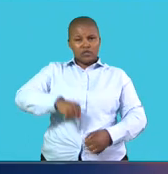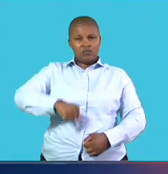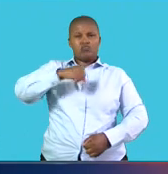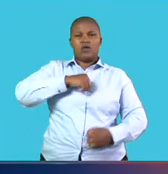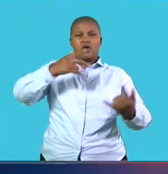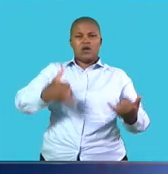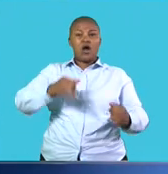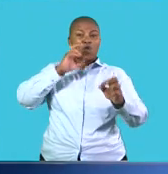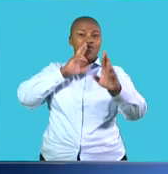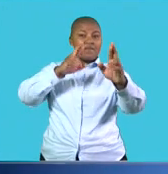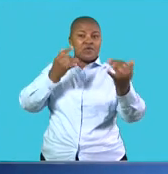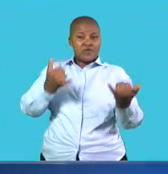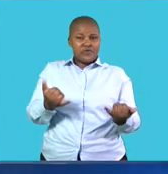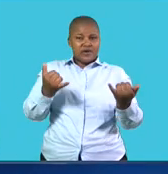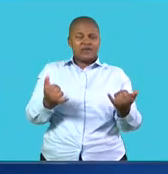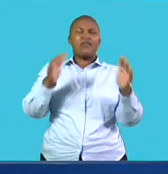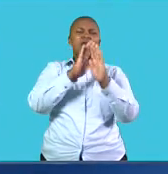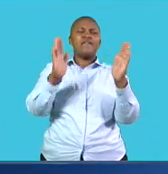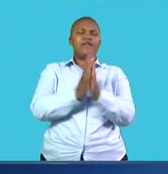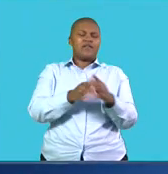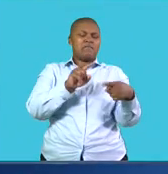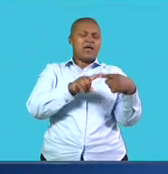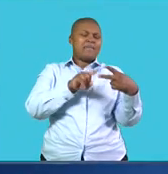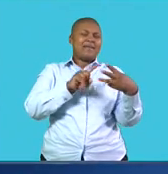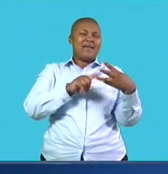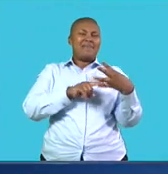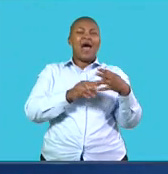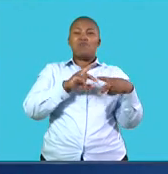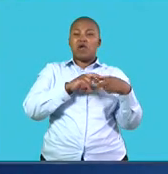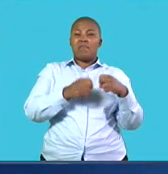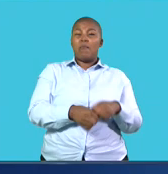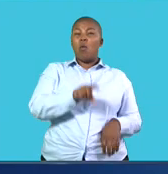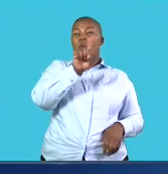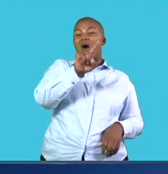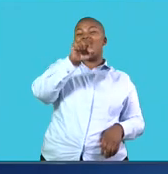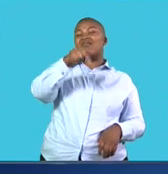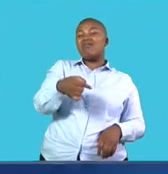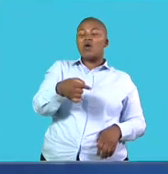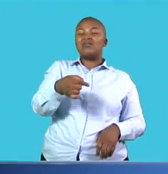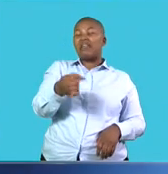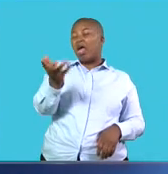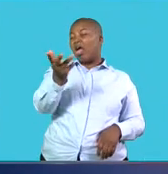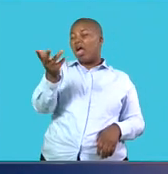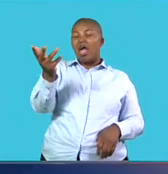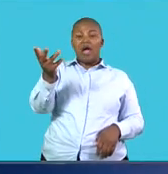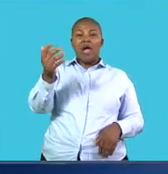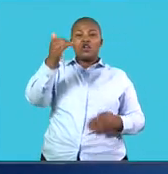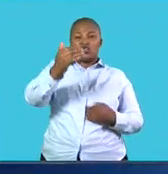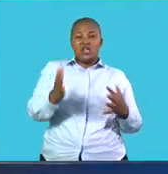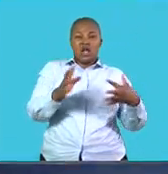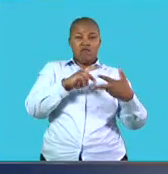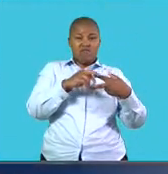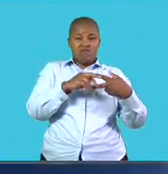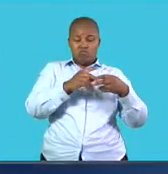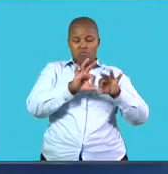report that out of those 1,000 odd transformers that were stolen and vandalized,